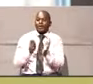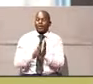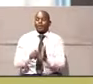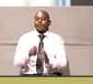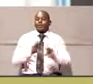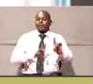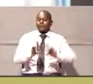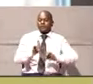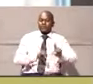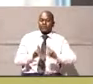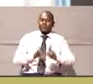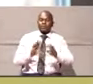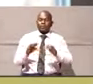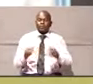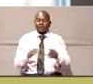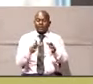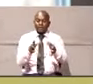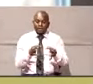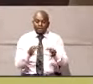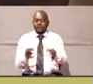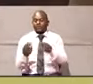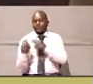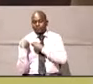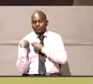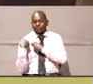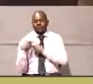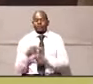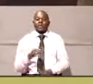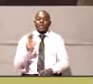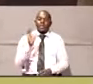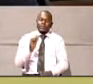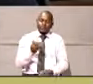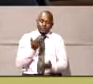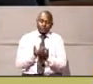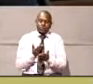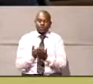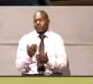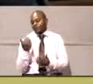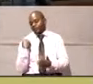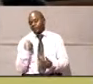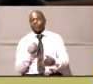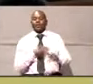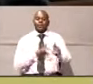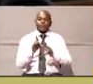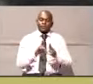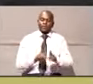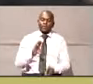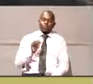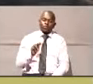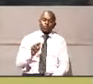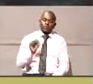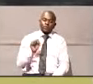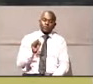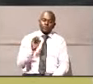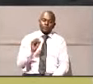executive director as an accounting officer. Councillors proposed that former ED Jennifer Msisi be summoned